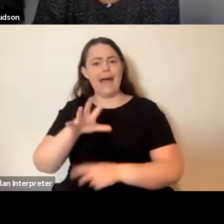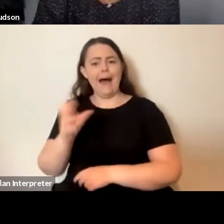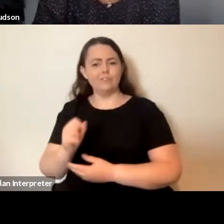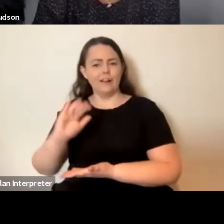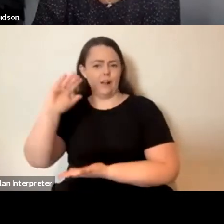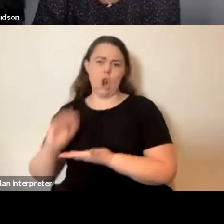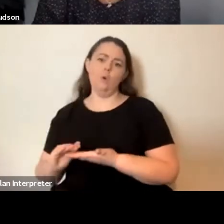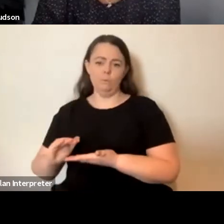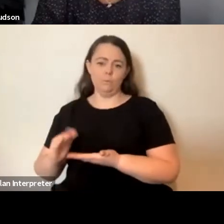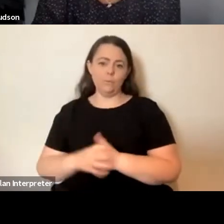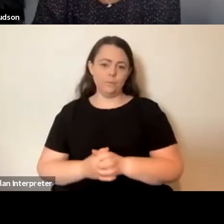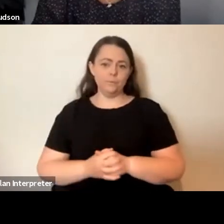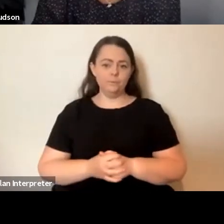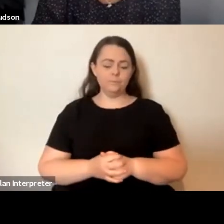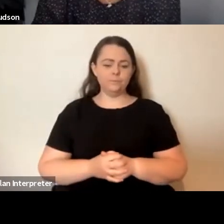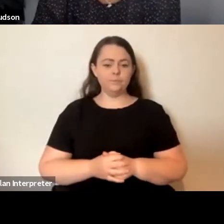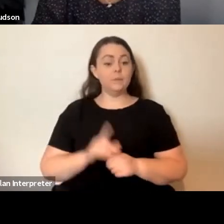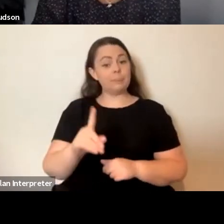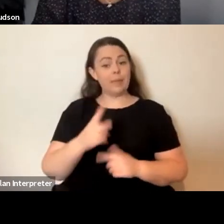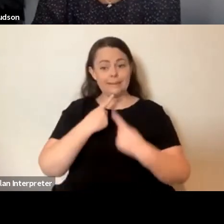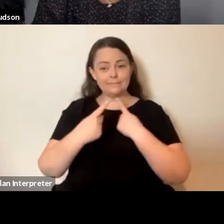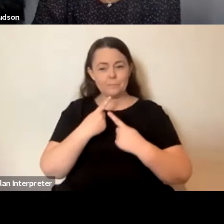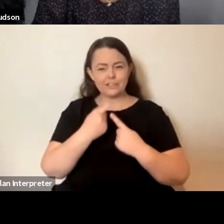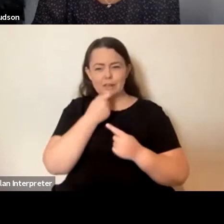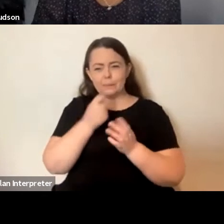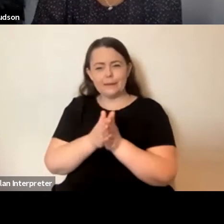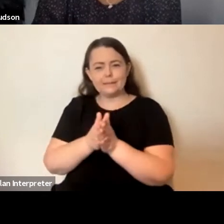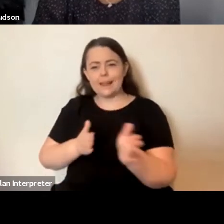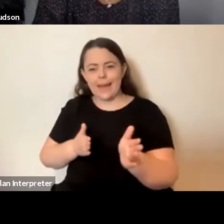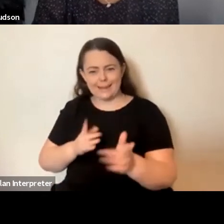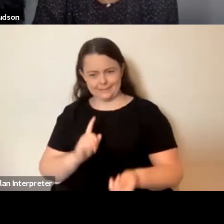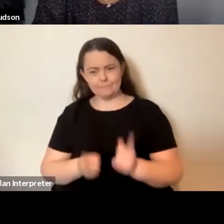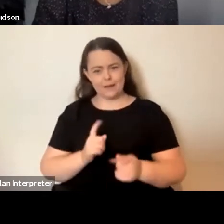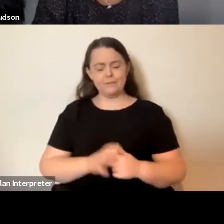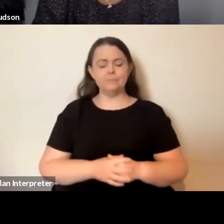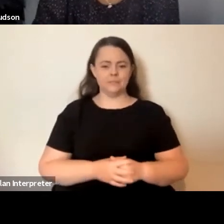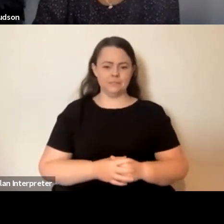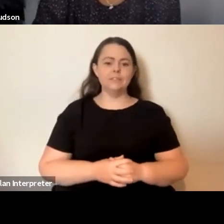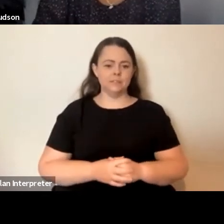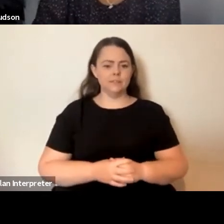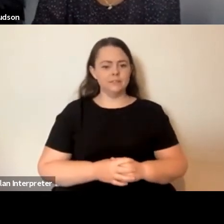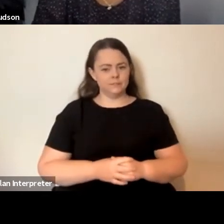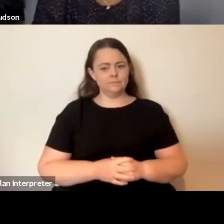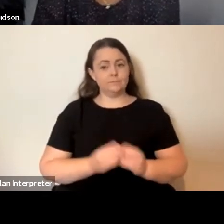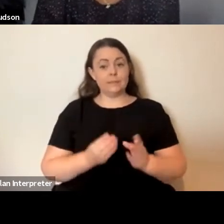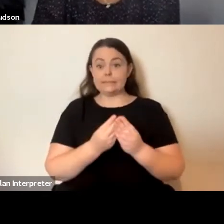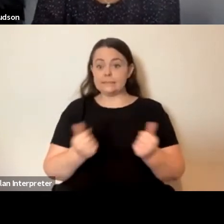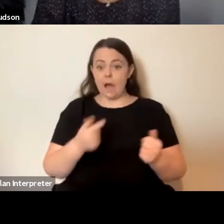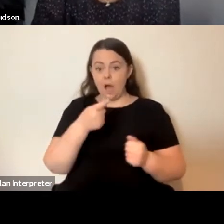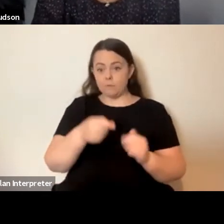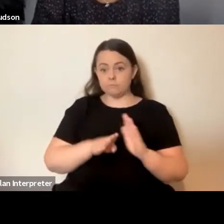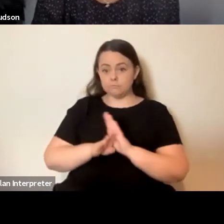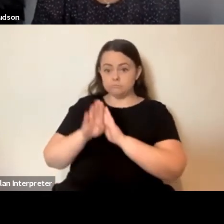methamphetamine use. But again, that data is also a little bit lagged. So it's not, some of those trends might not become